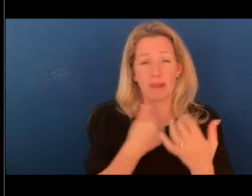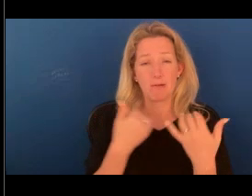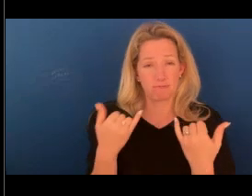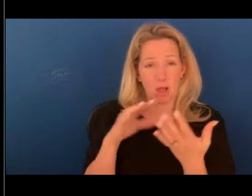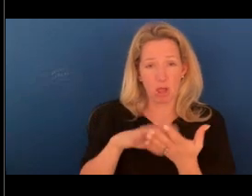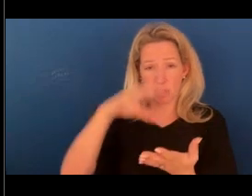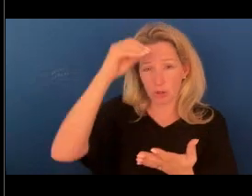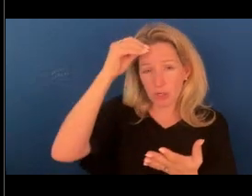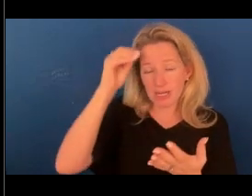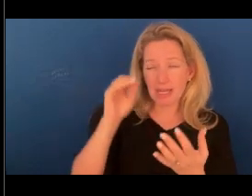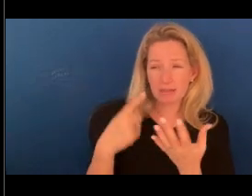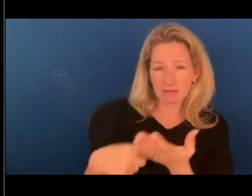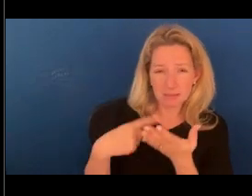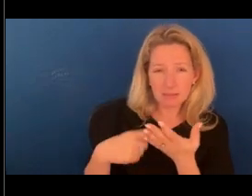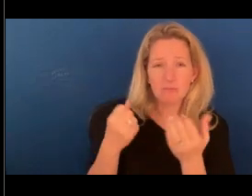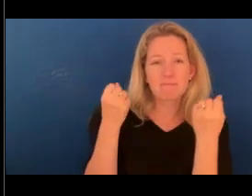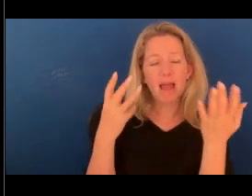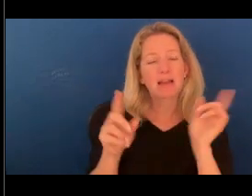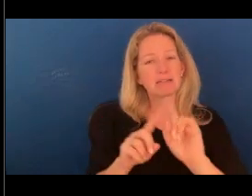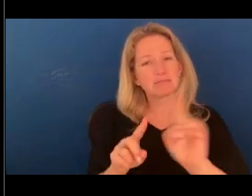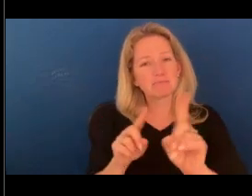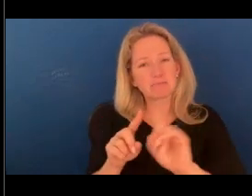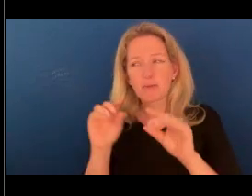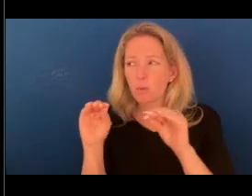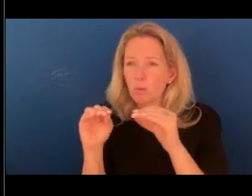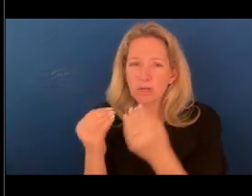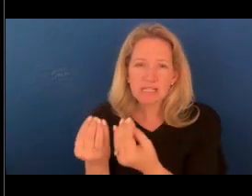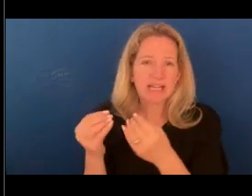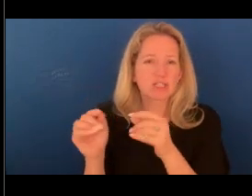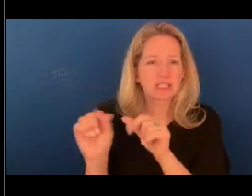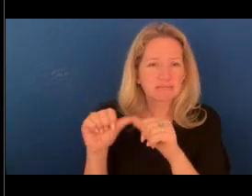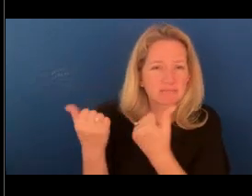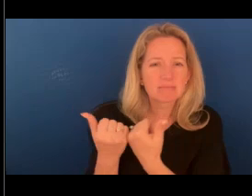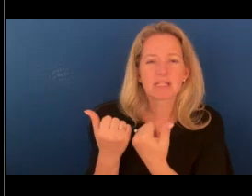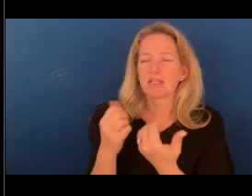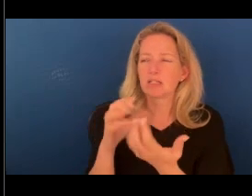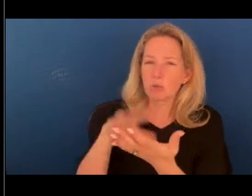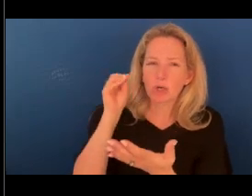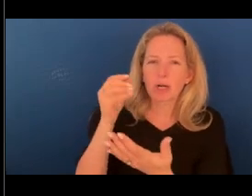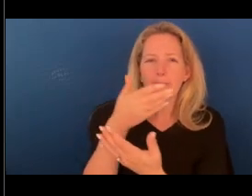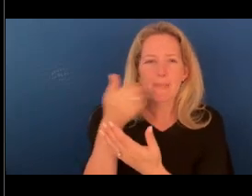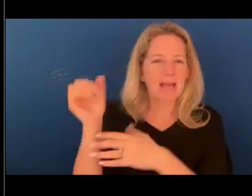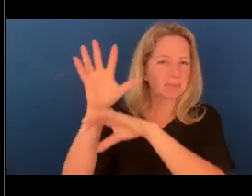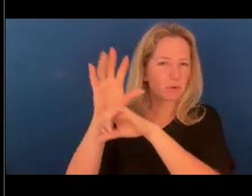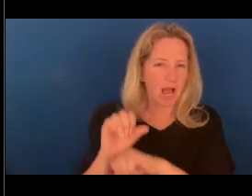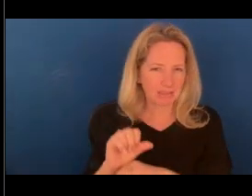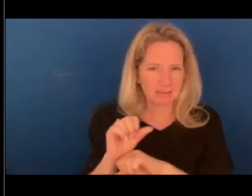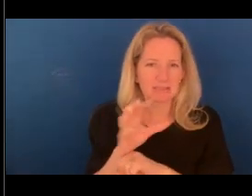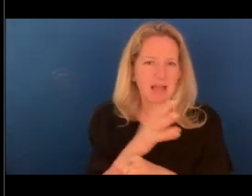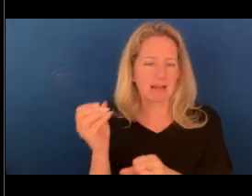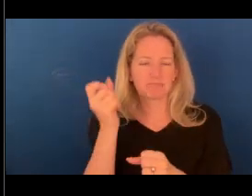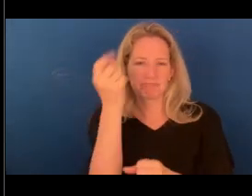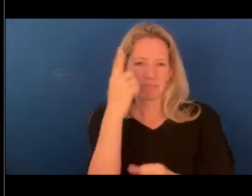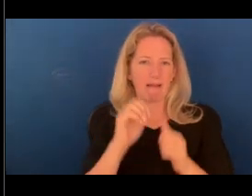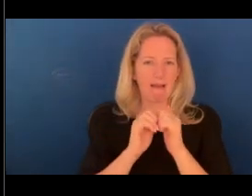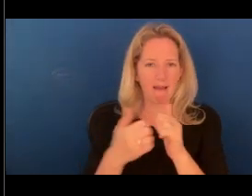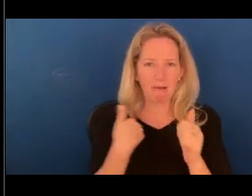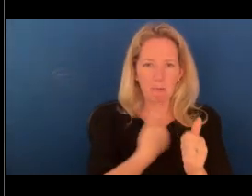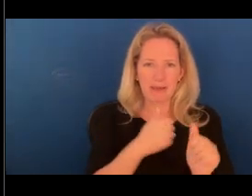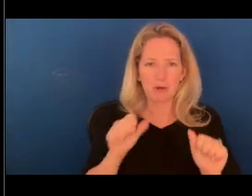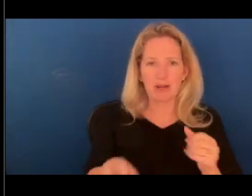been talking to a number of these other organizations to learn best practices and understand where we can add value